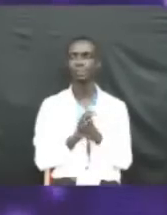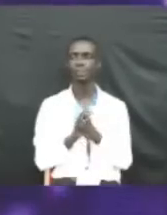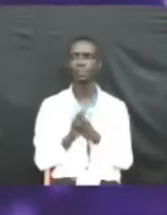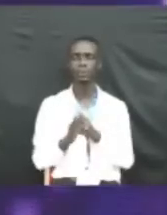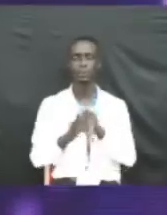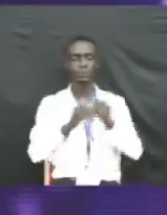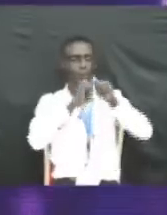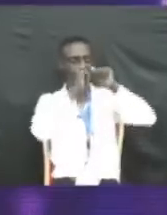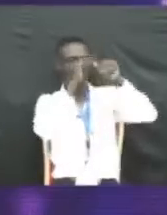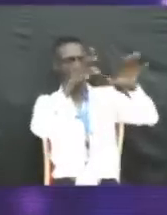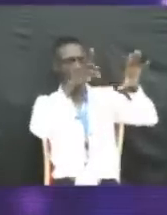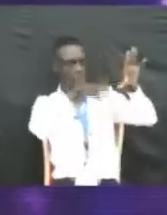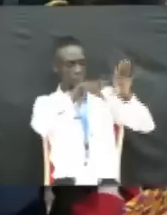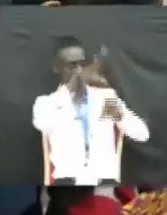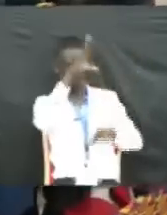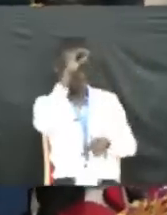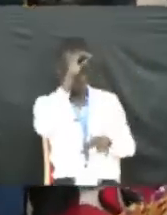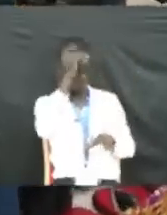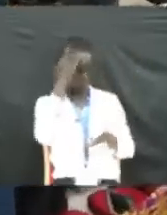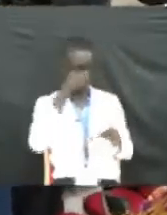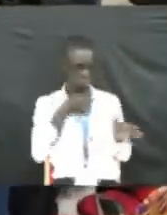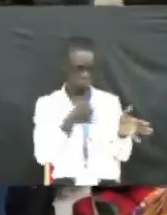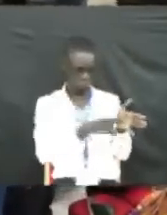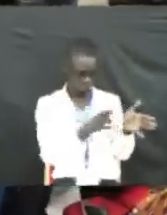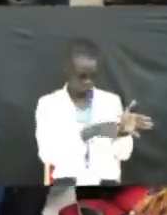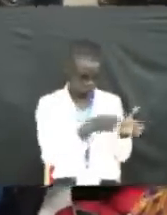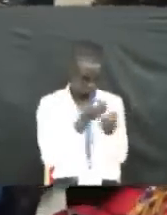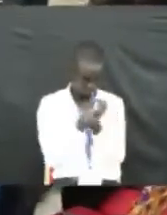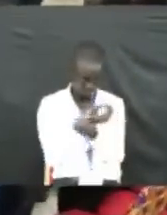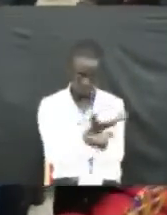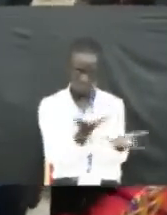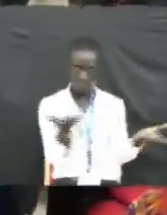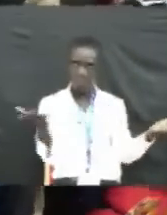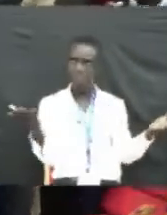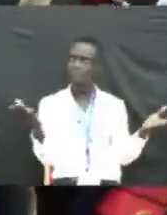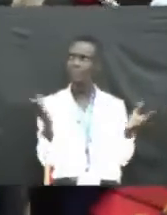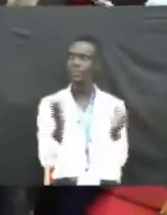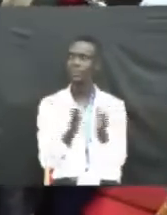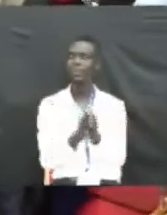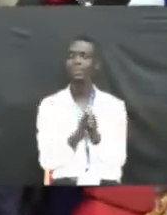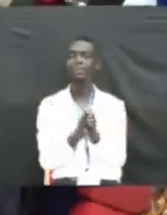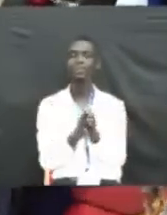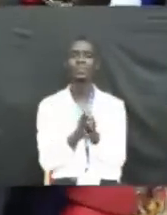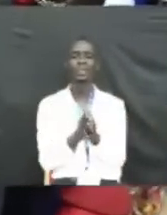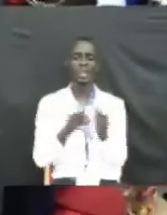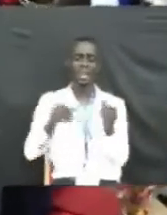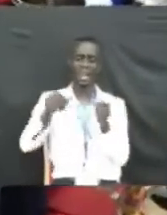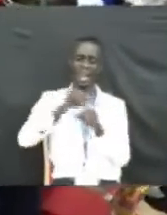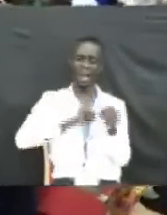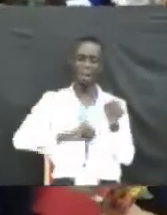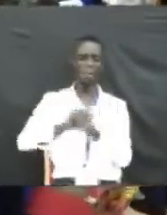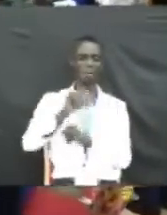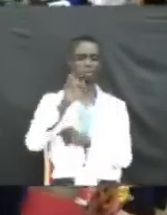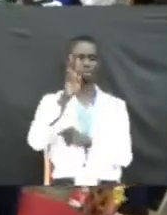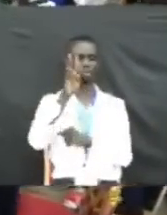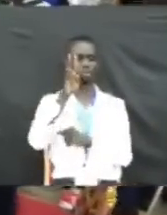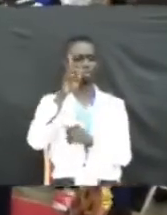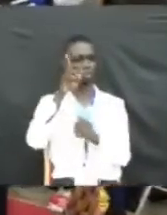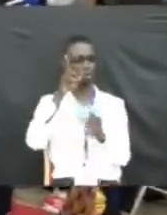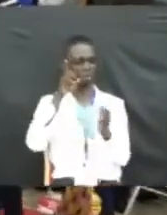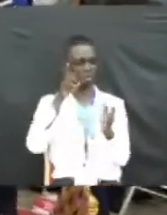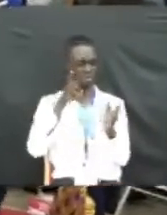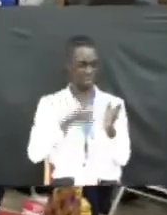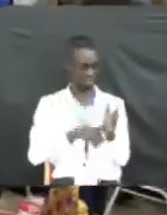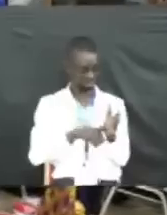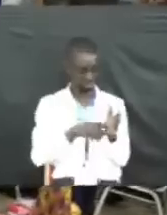Chairman for that wonderful delivery. Our brother, God bless you. God bless you. You have to read over 2,000 plus pages to summarize